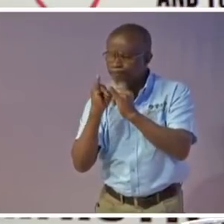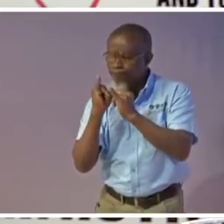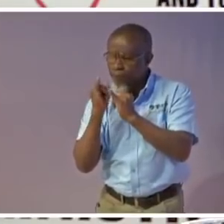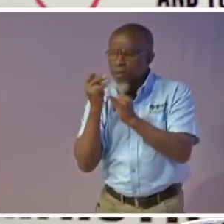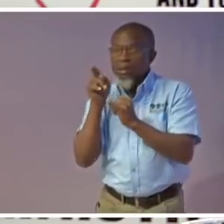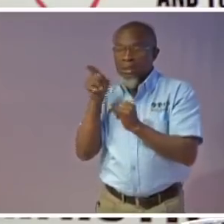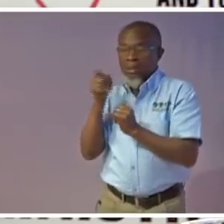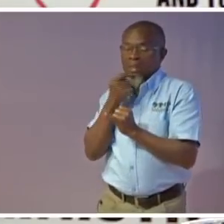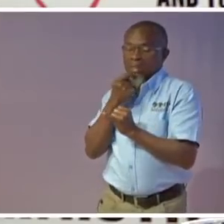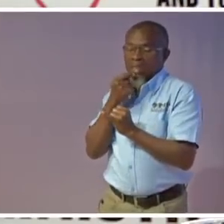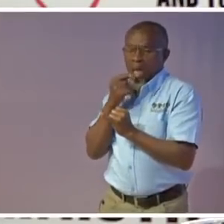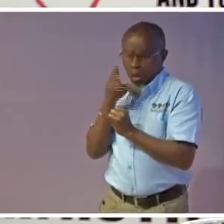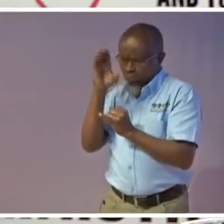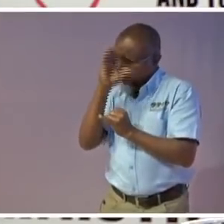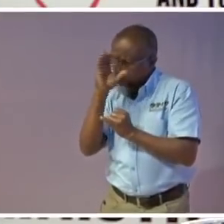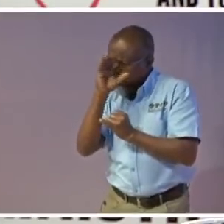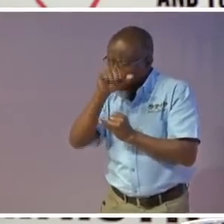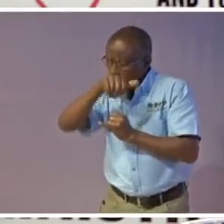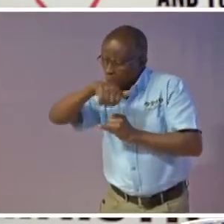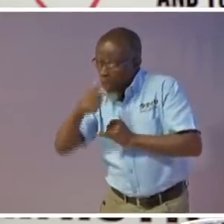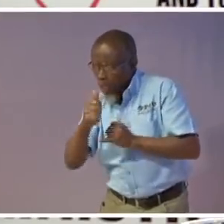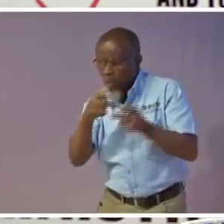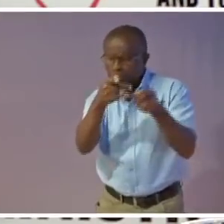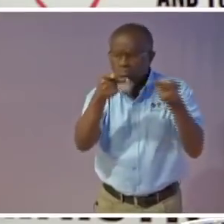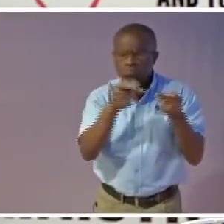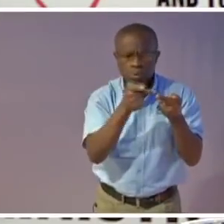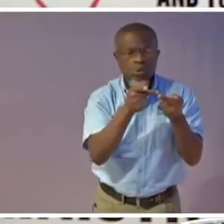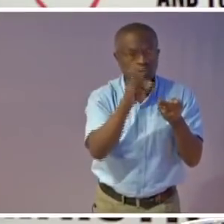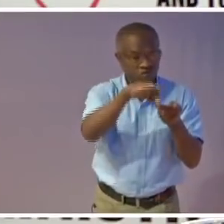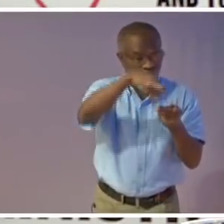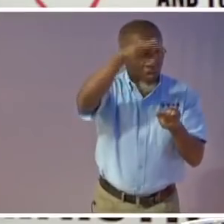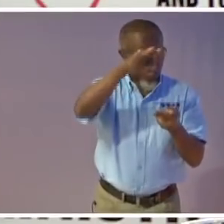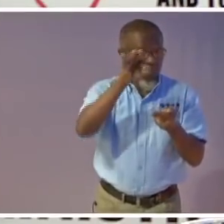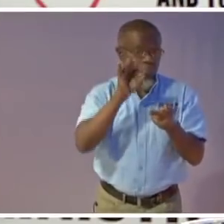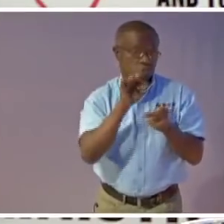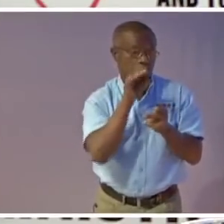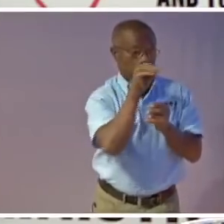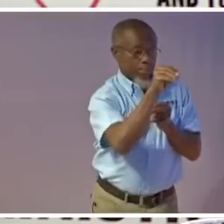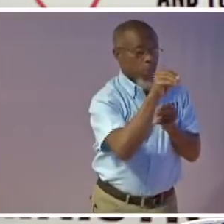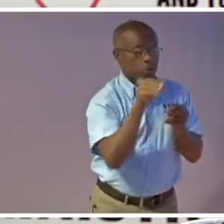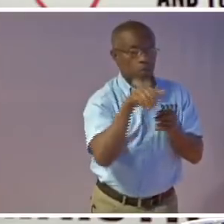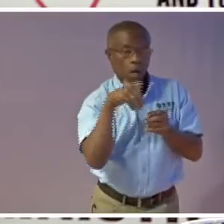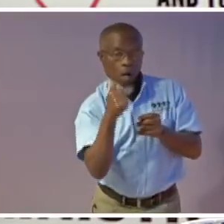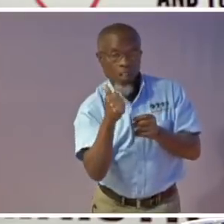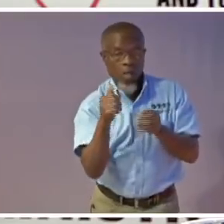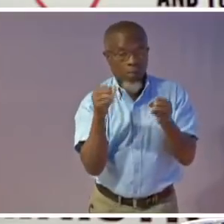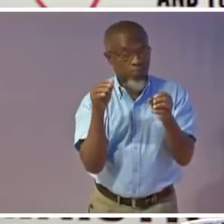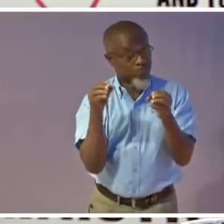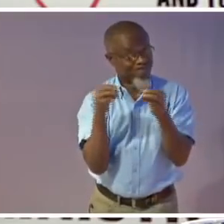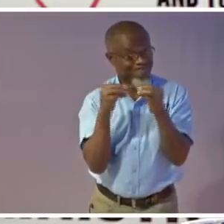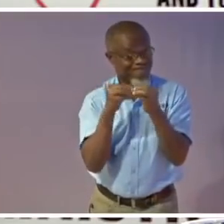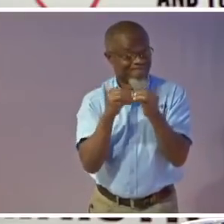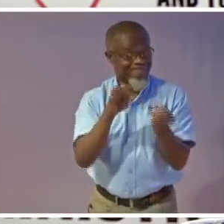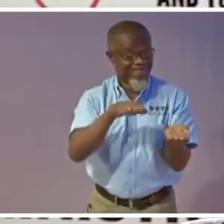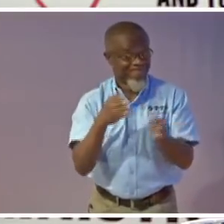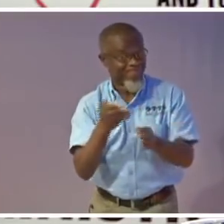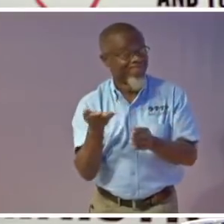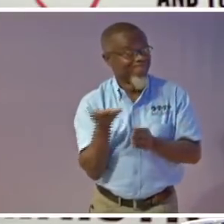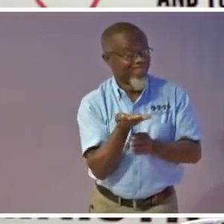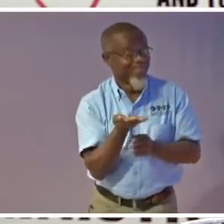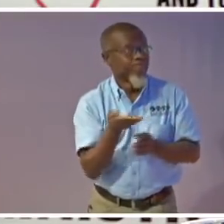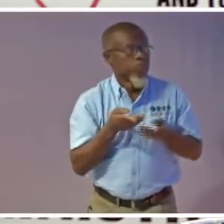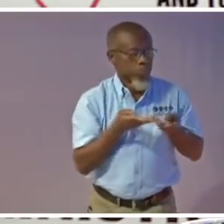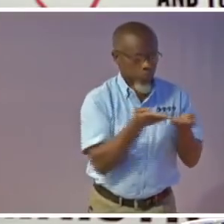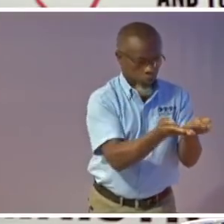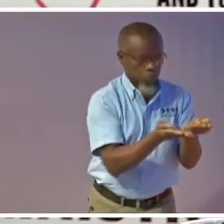site, and I will continue to liaise with Mr. Belgrove. The position at our morgues